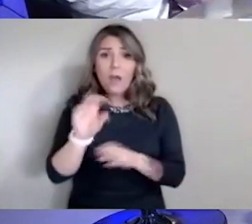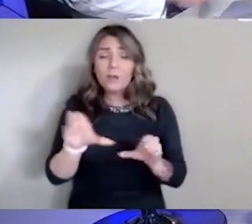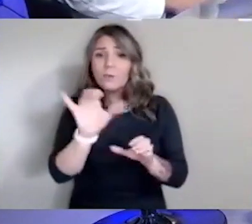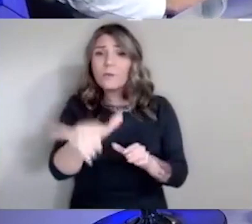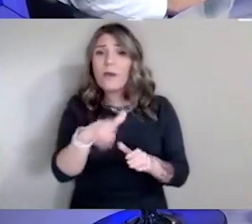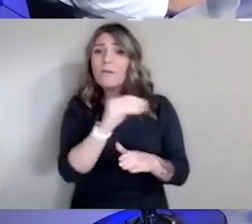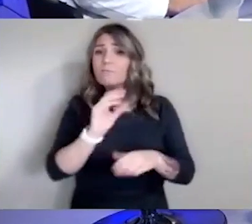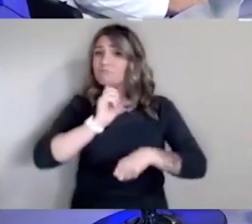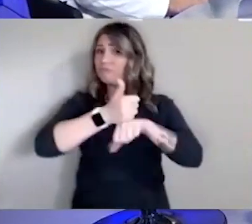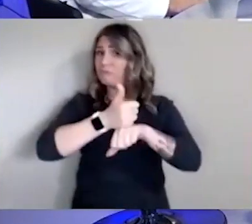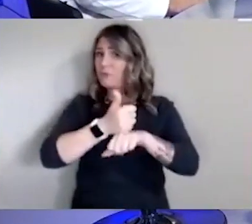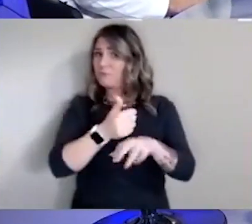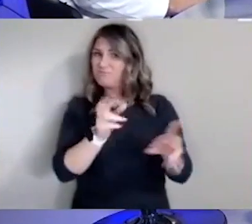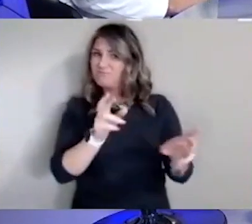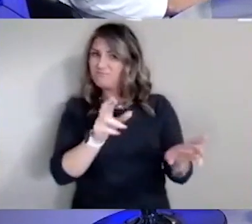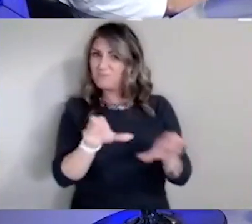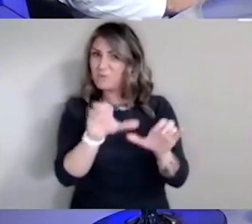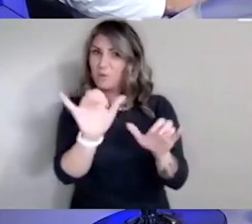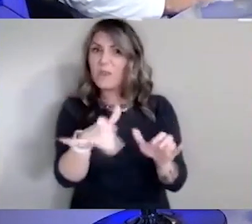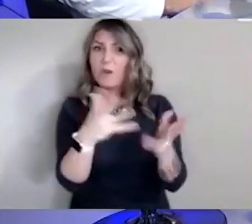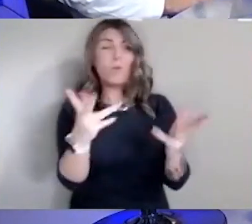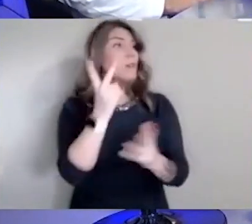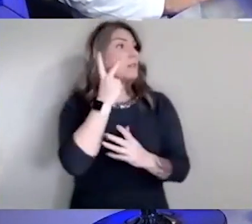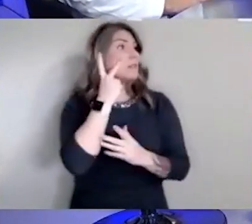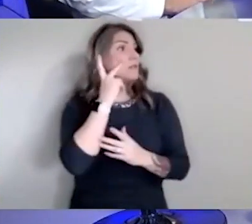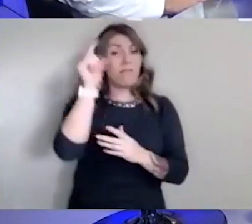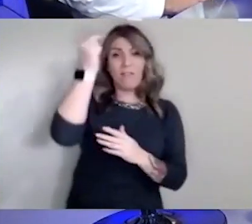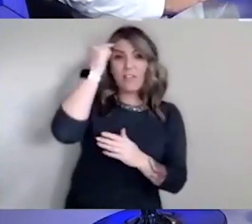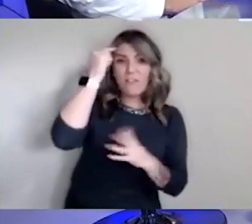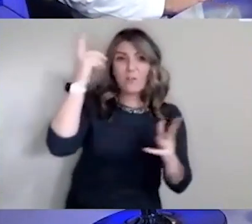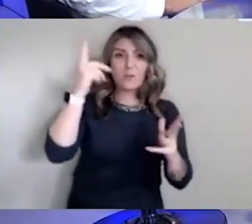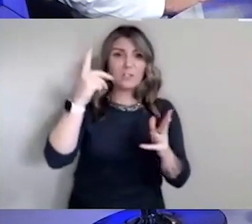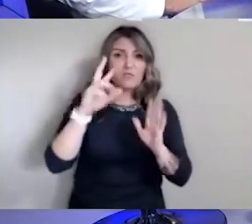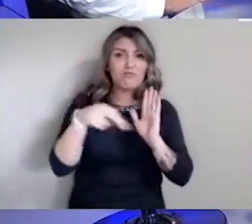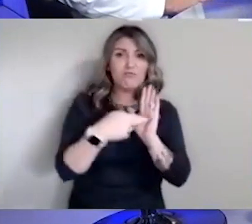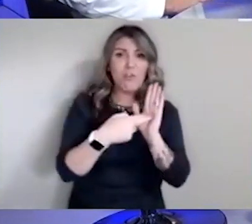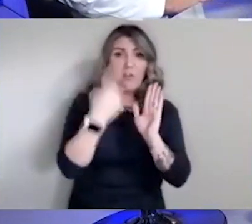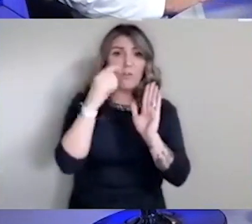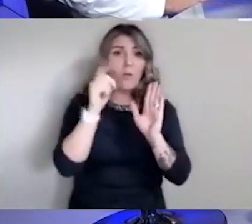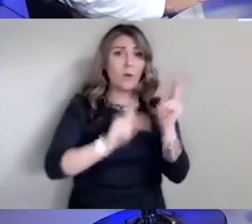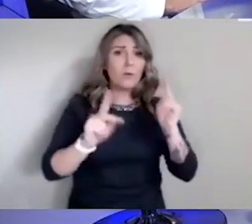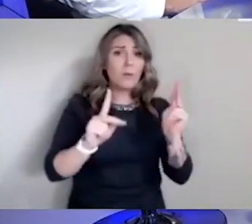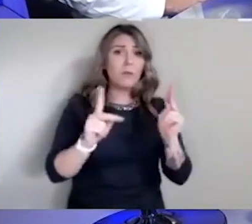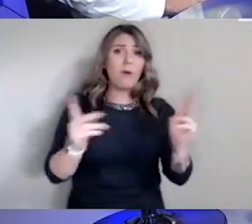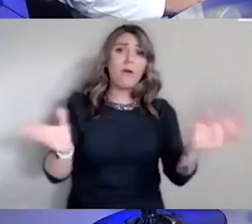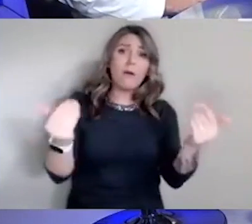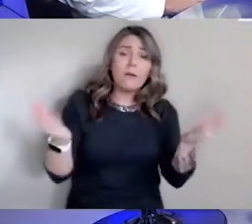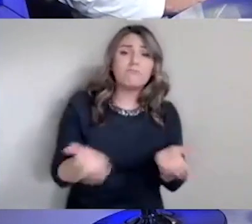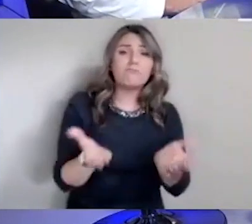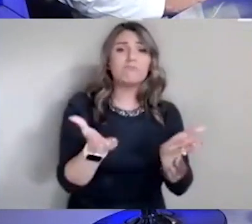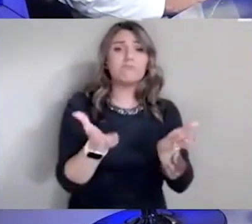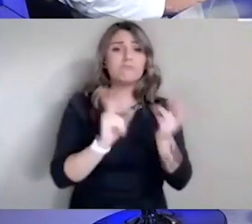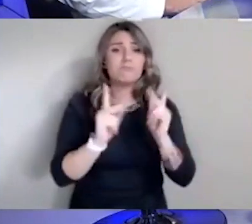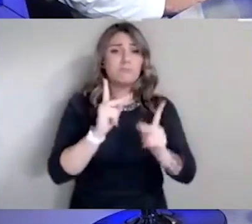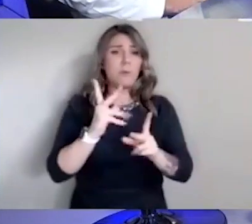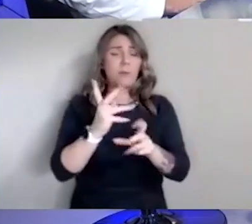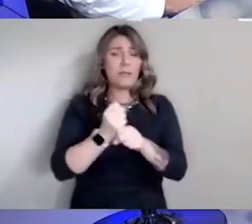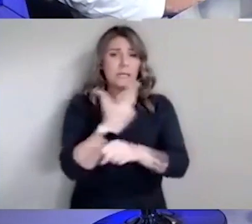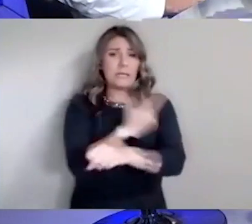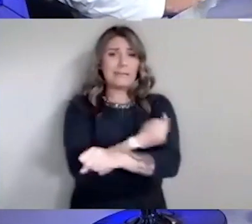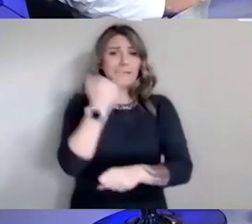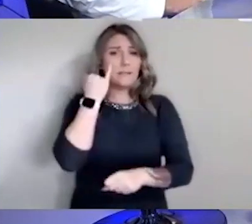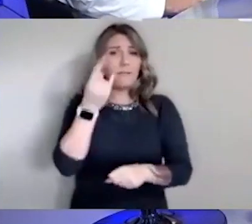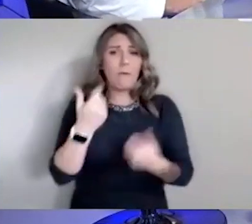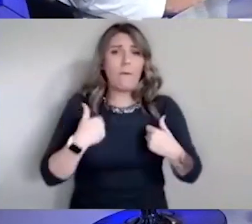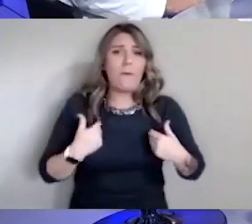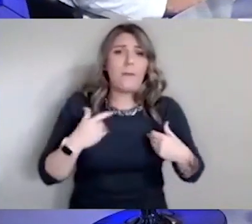do you see as what the government's role is in getting people to go and do that? If you had the ability to do anything